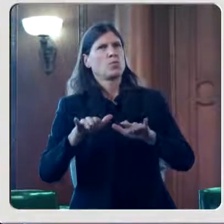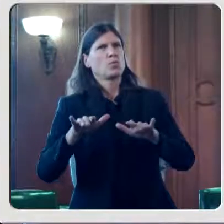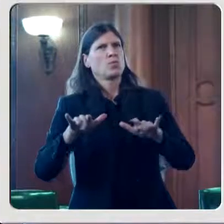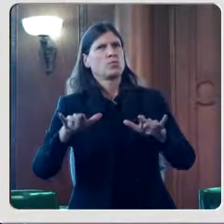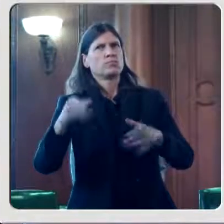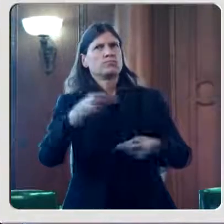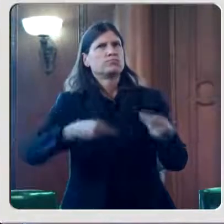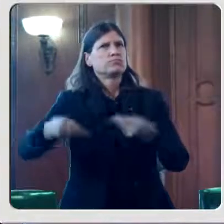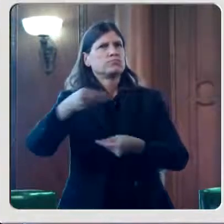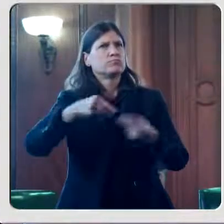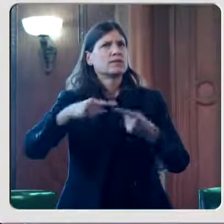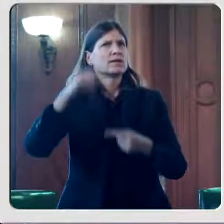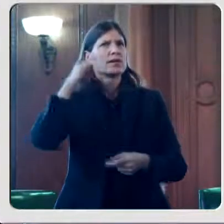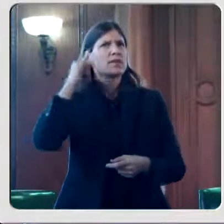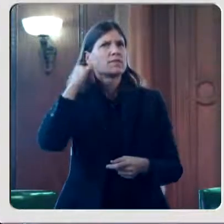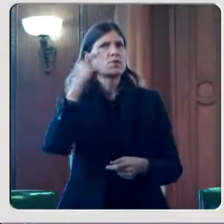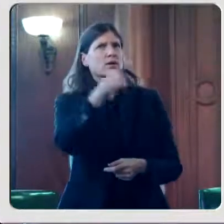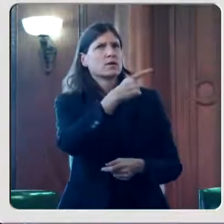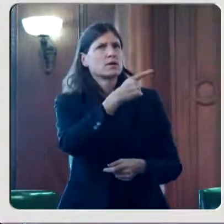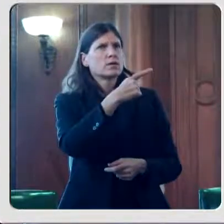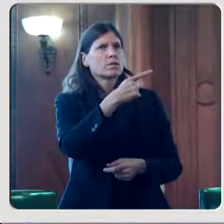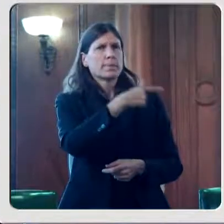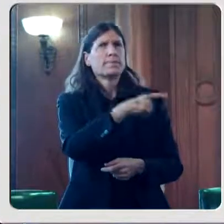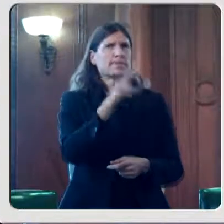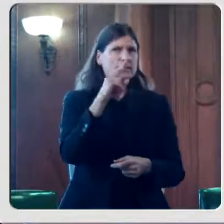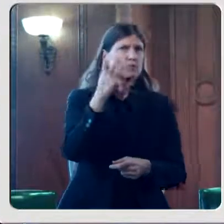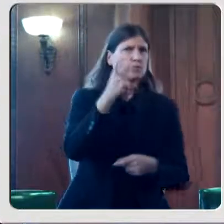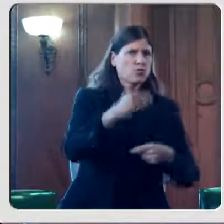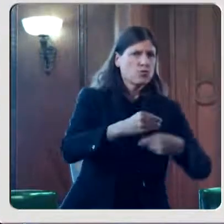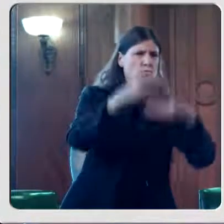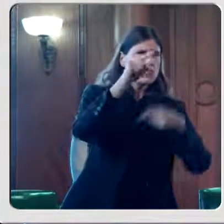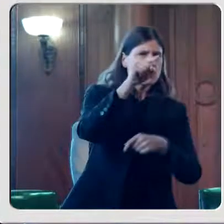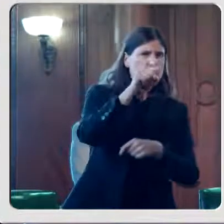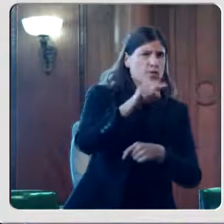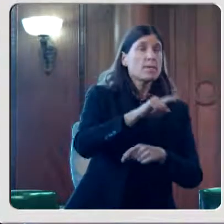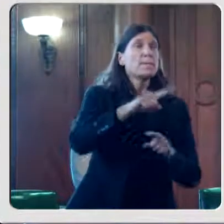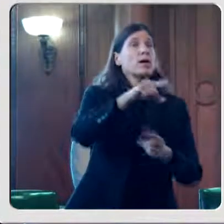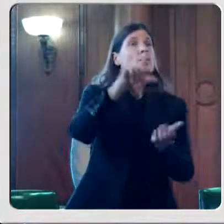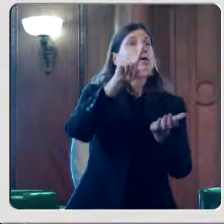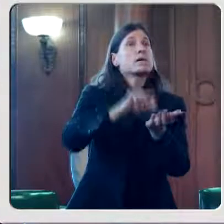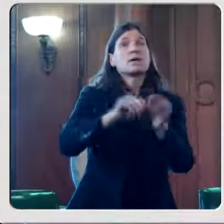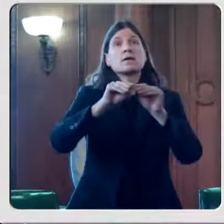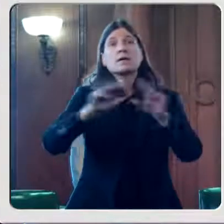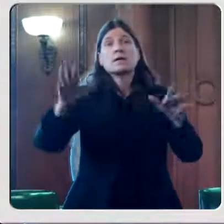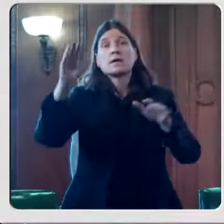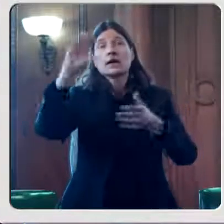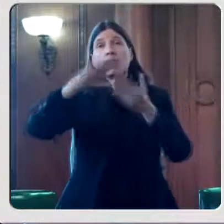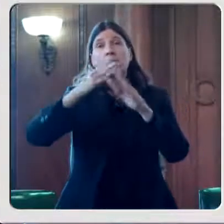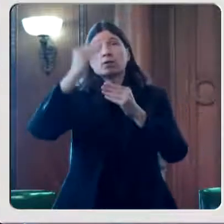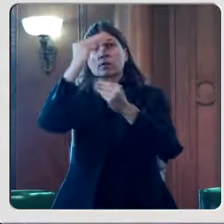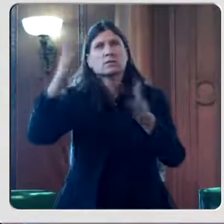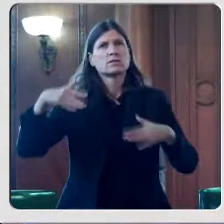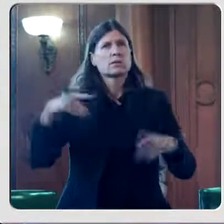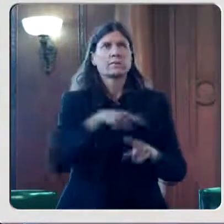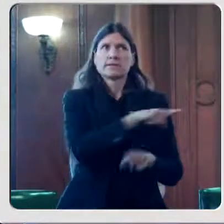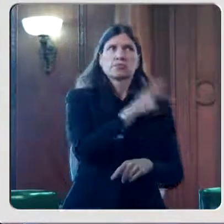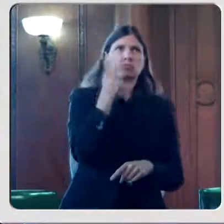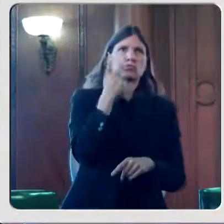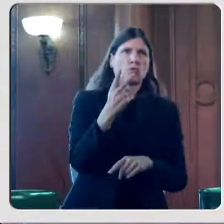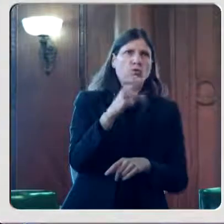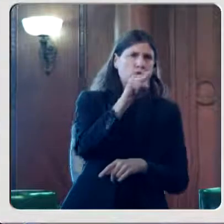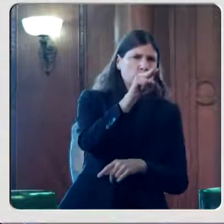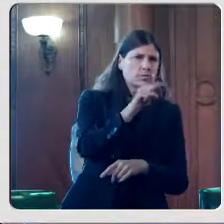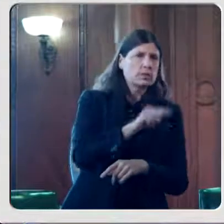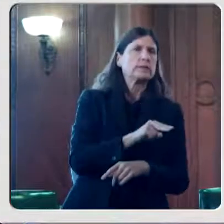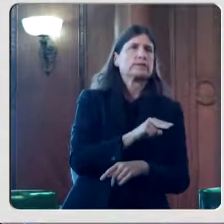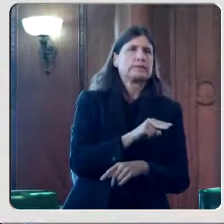positive cases that were looked at from December into January. But it does at least confirm that the modeling that the